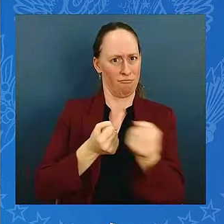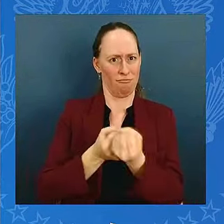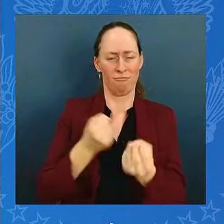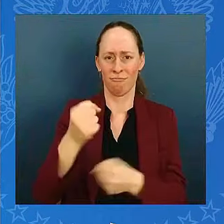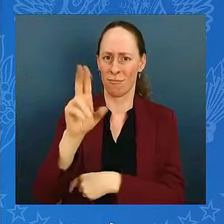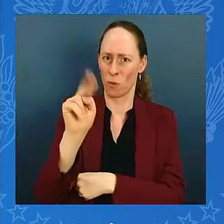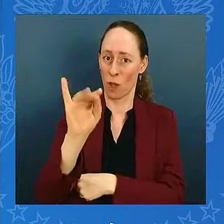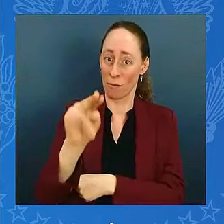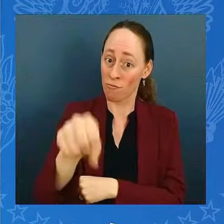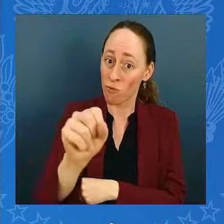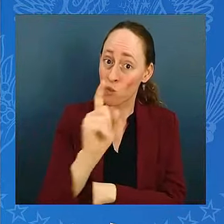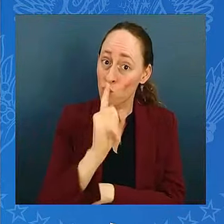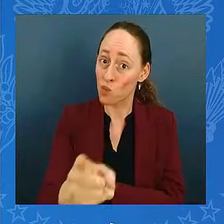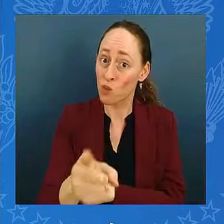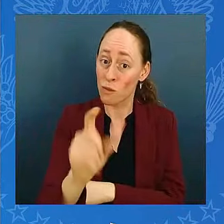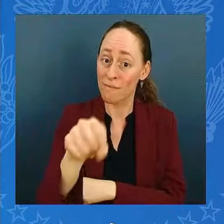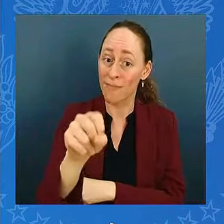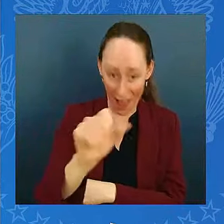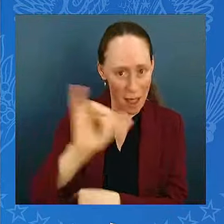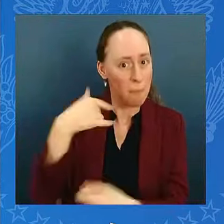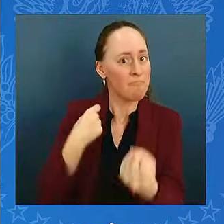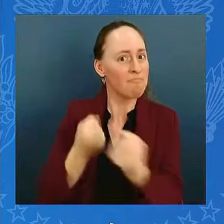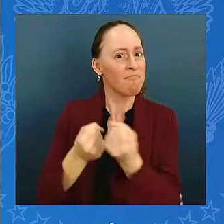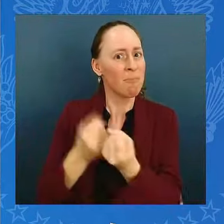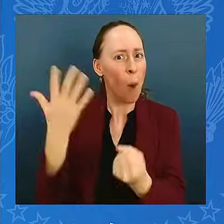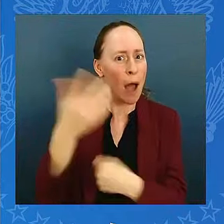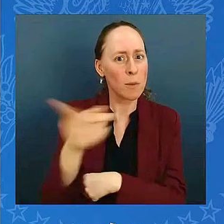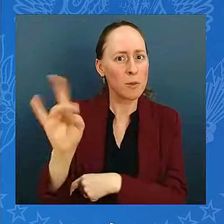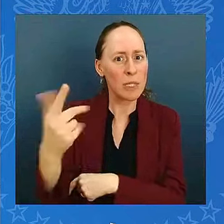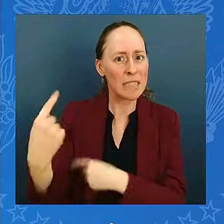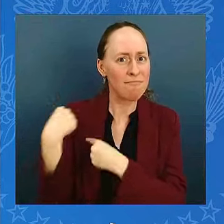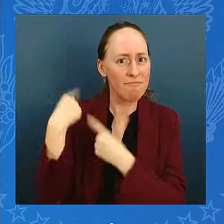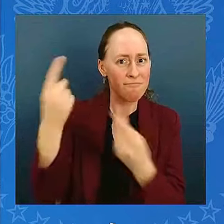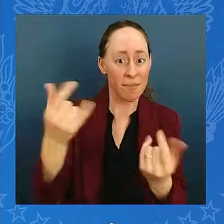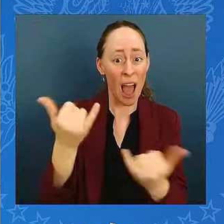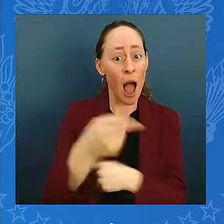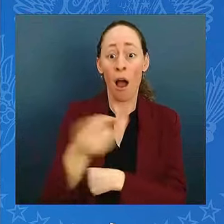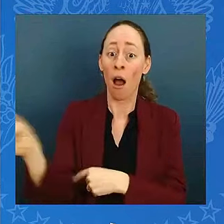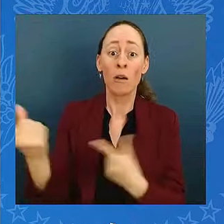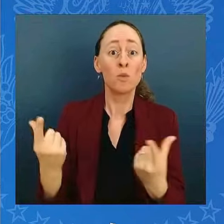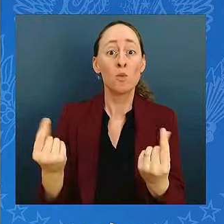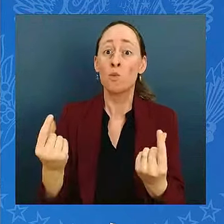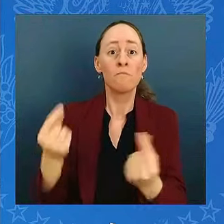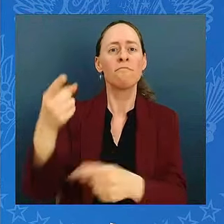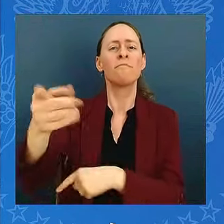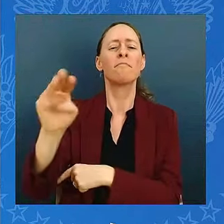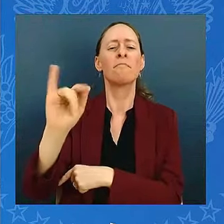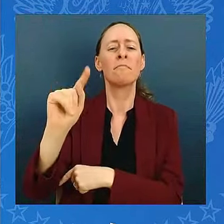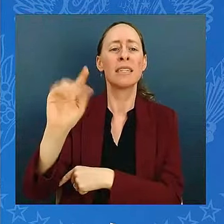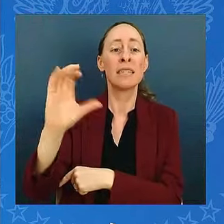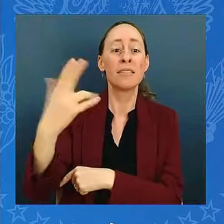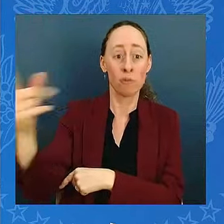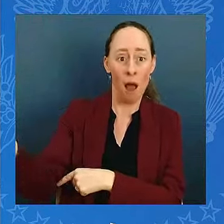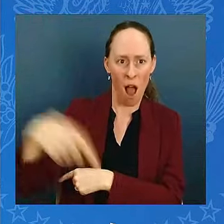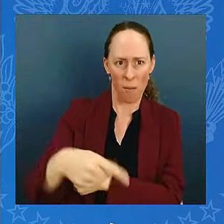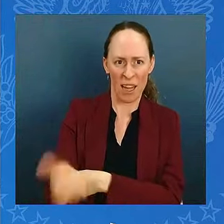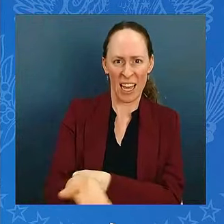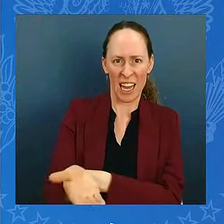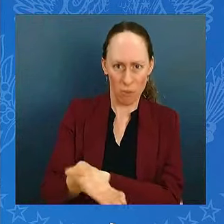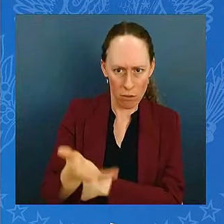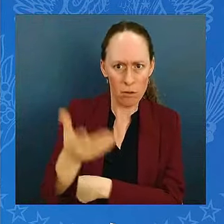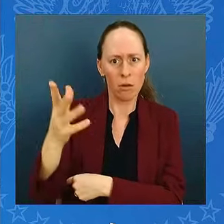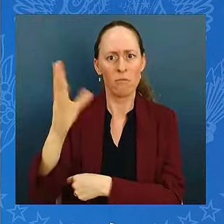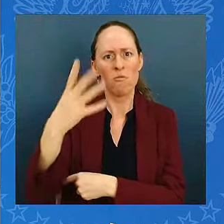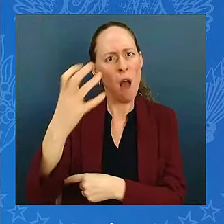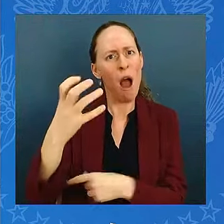Midge came to the White House with the U.S. Women's National Team to highlight the campaign and equal pay. That's happening, too. Matter of